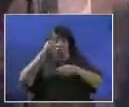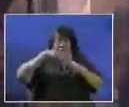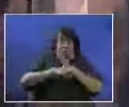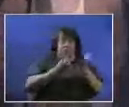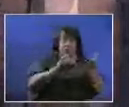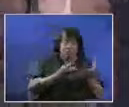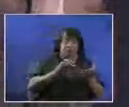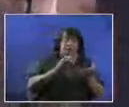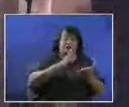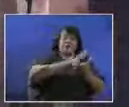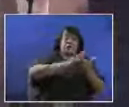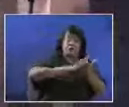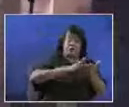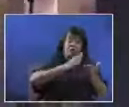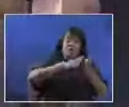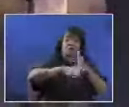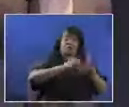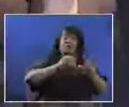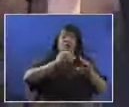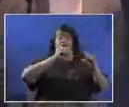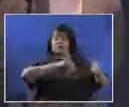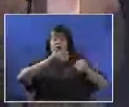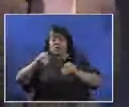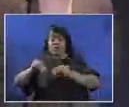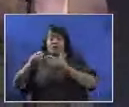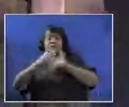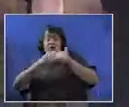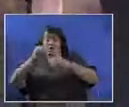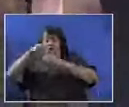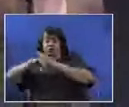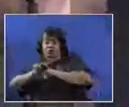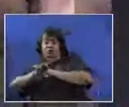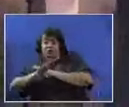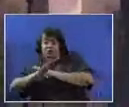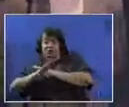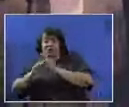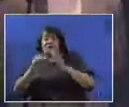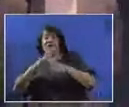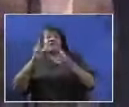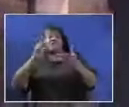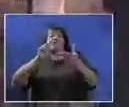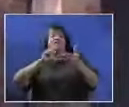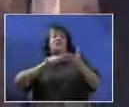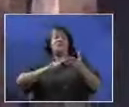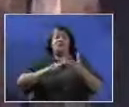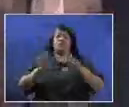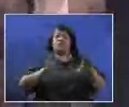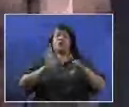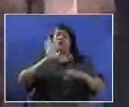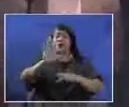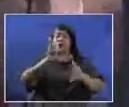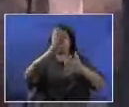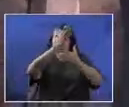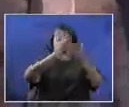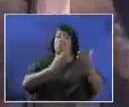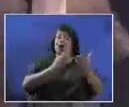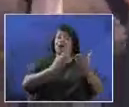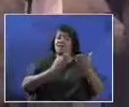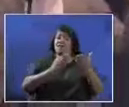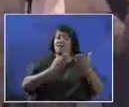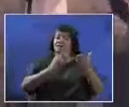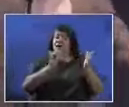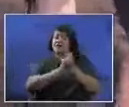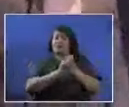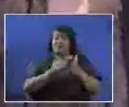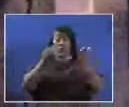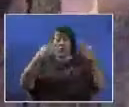little generosity out? You put a little generosity into it. And then you do your part.